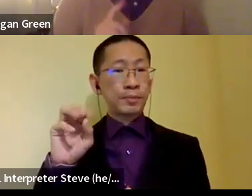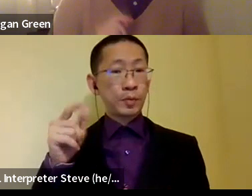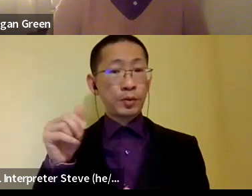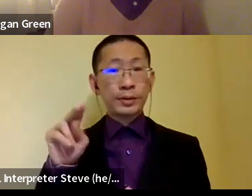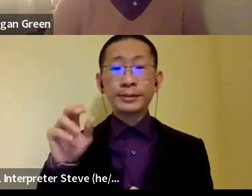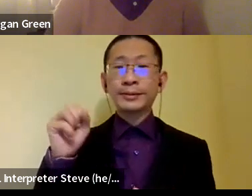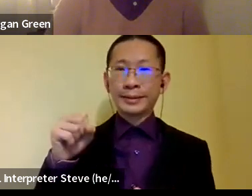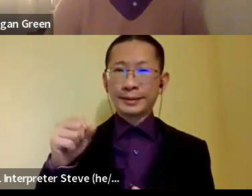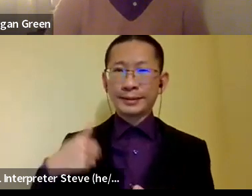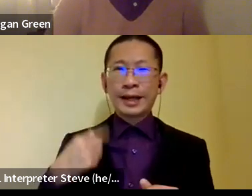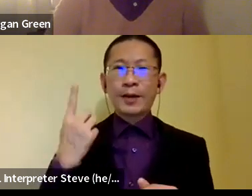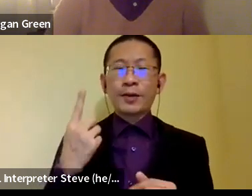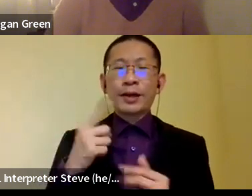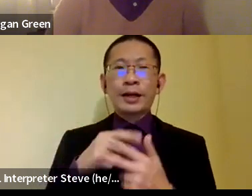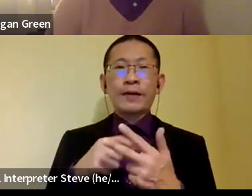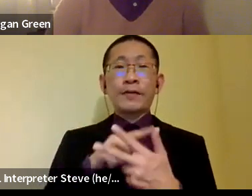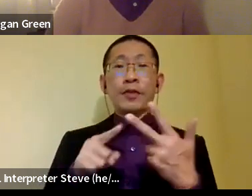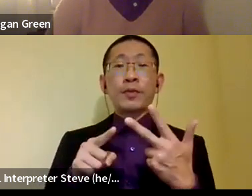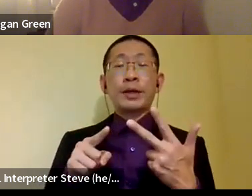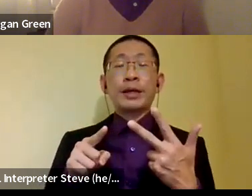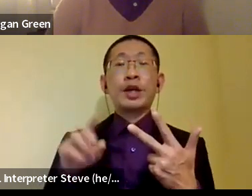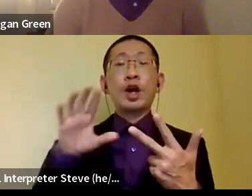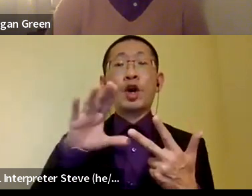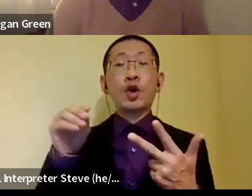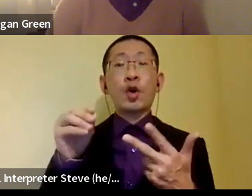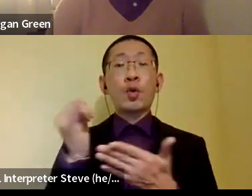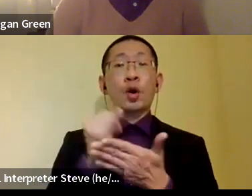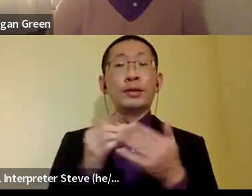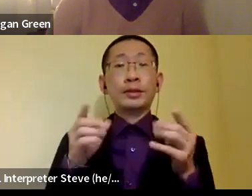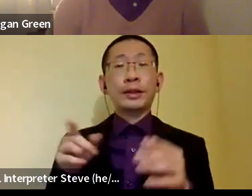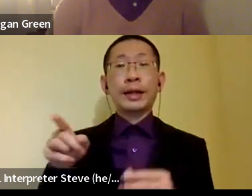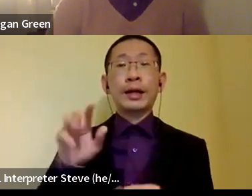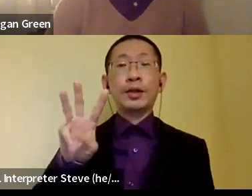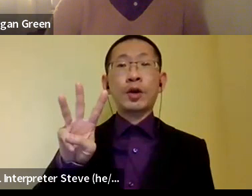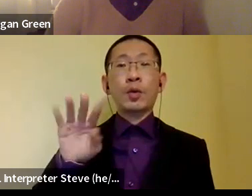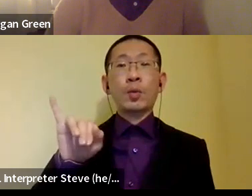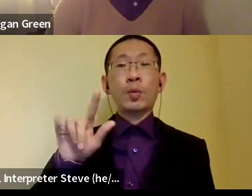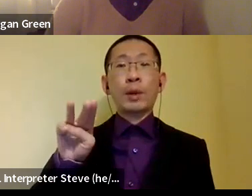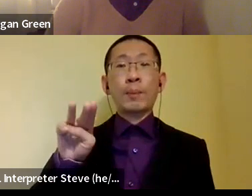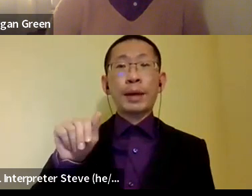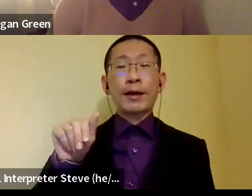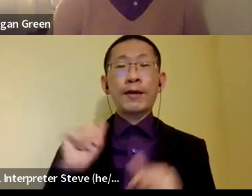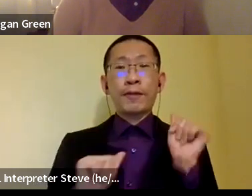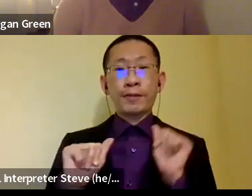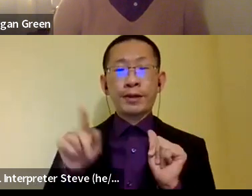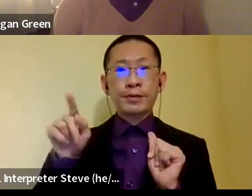one of three co-artistic directors currently at the Wilma Theater in Philadelphia.